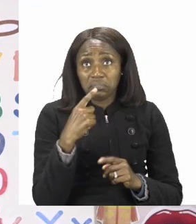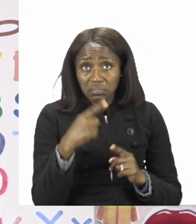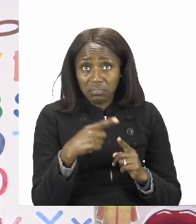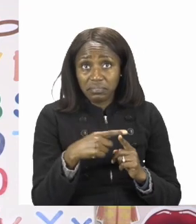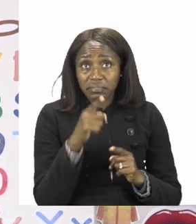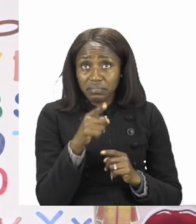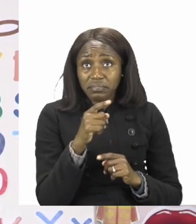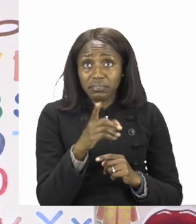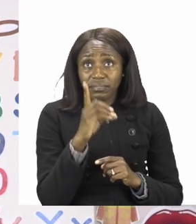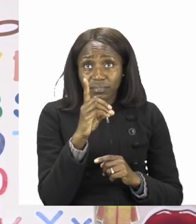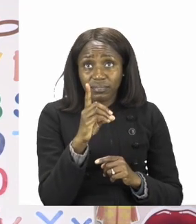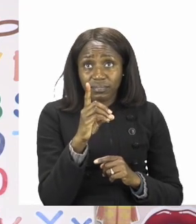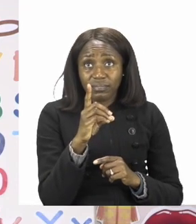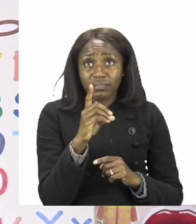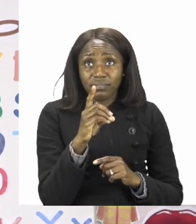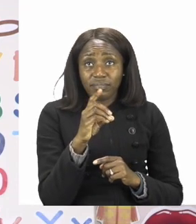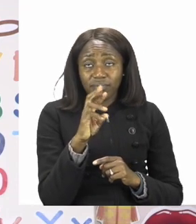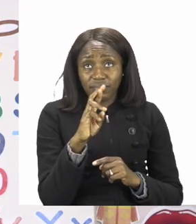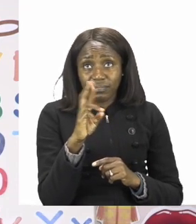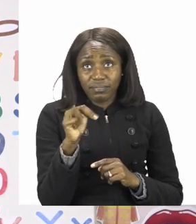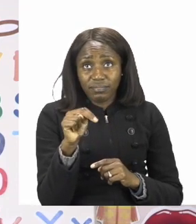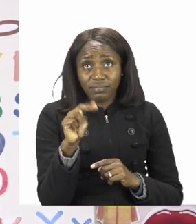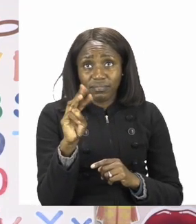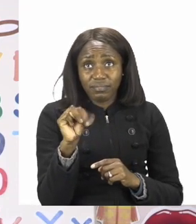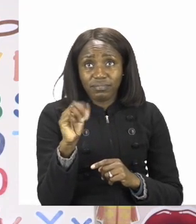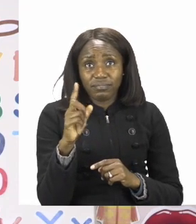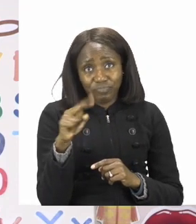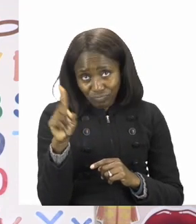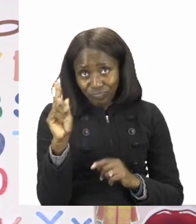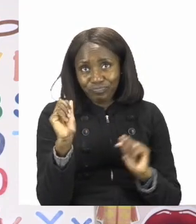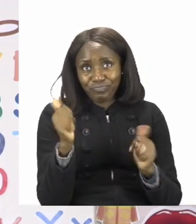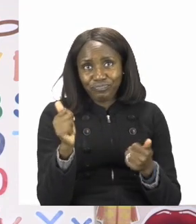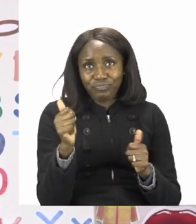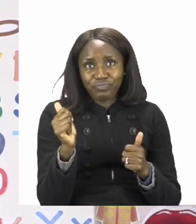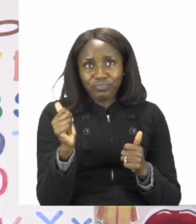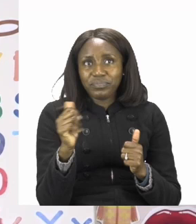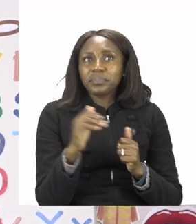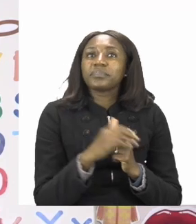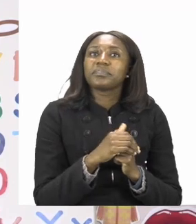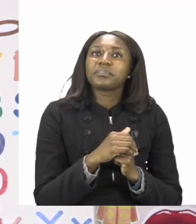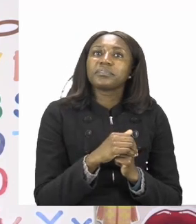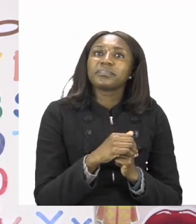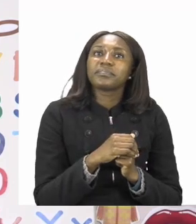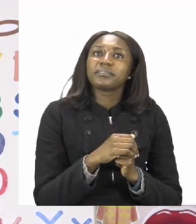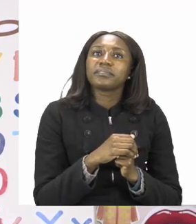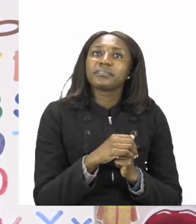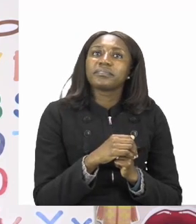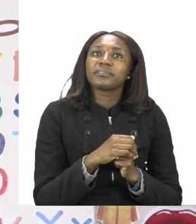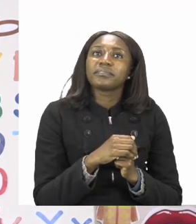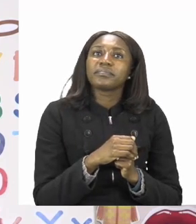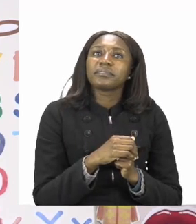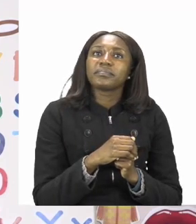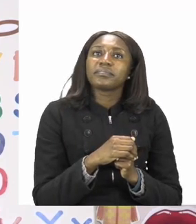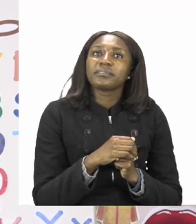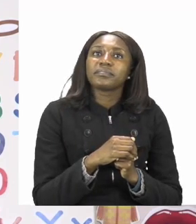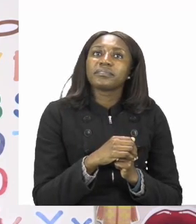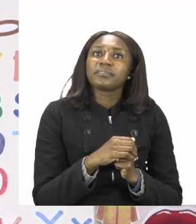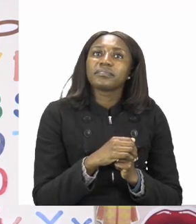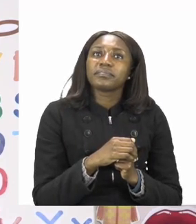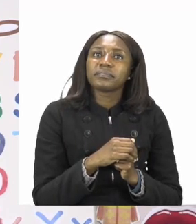is a drum, well done. So we are going to put our d.